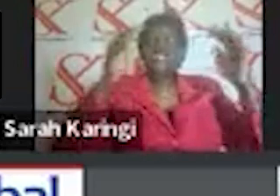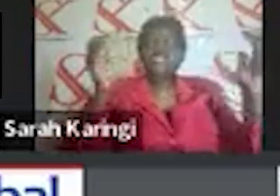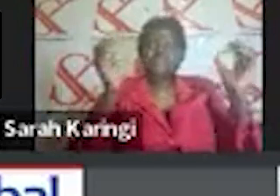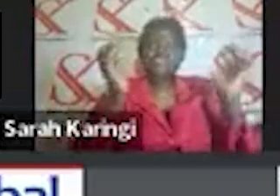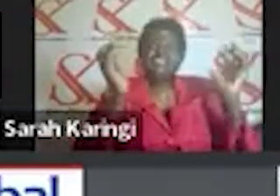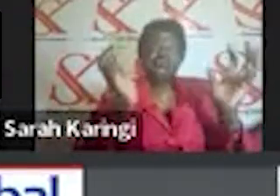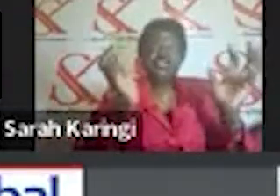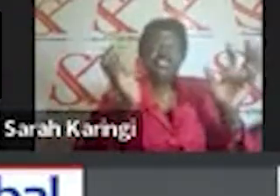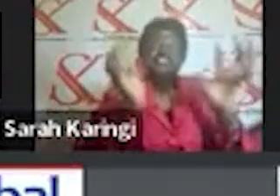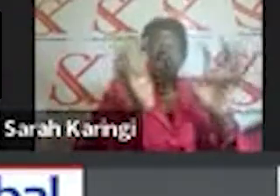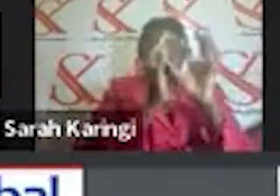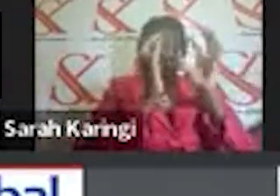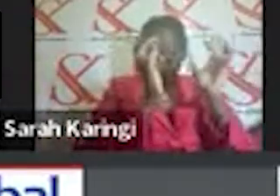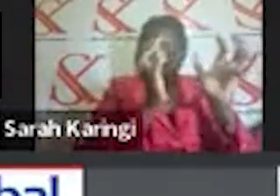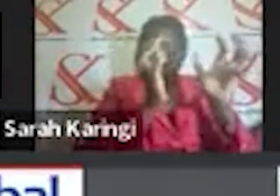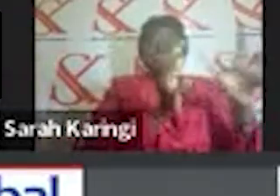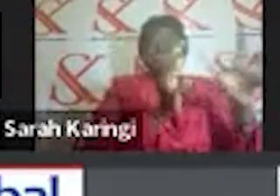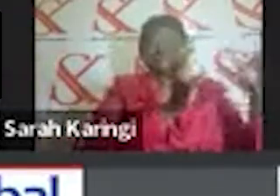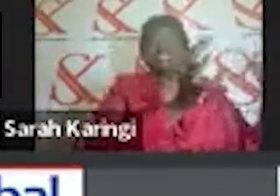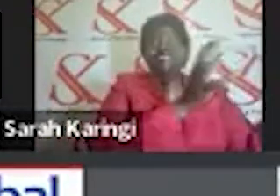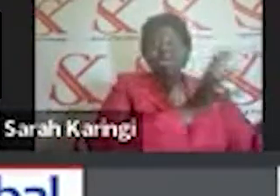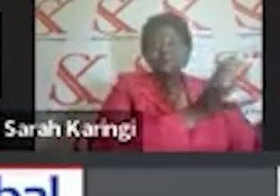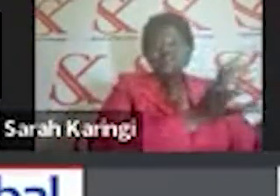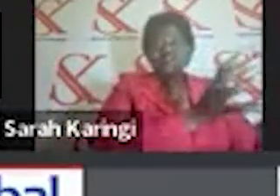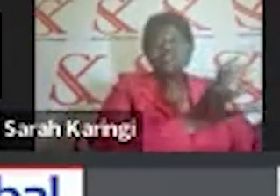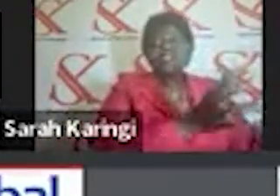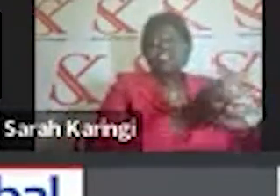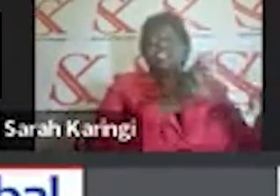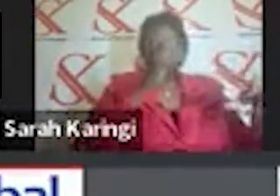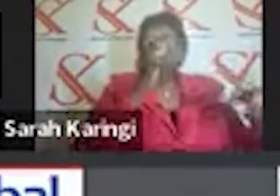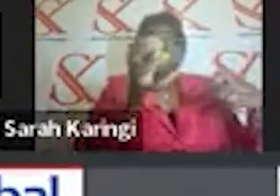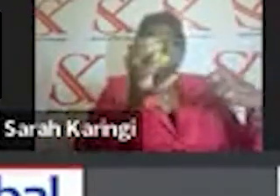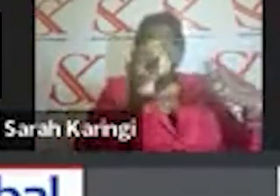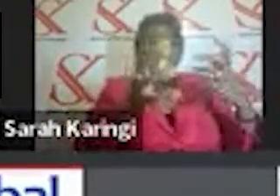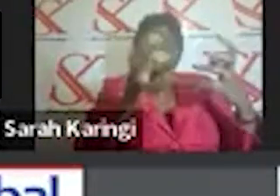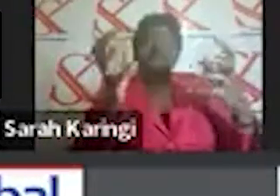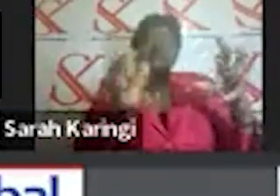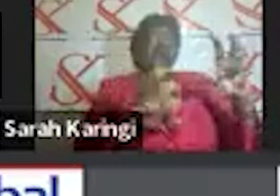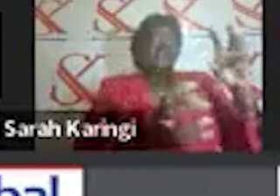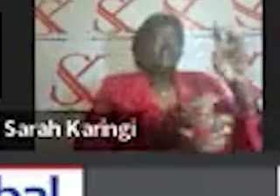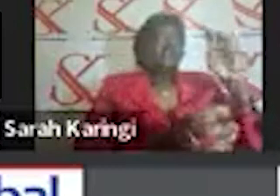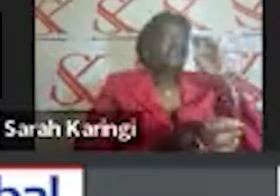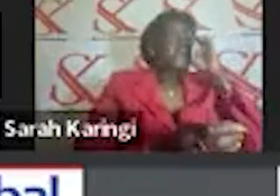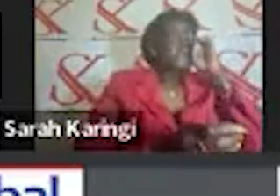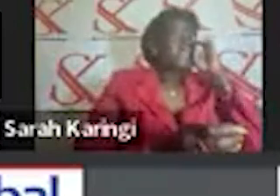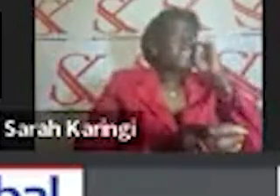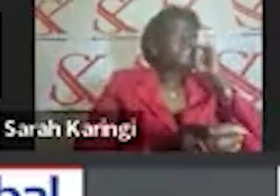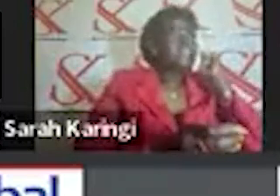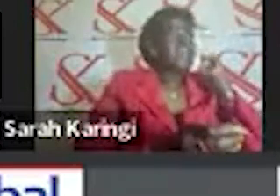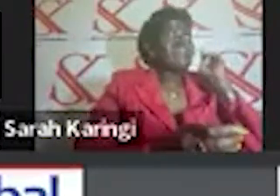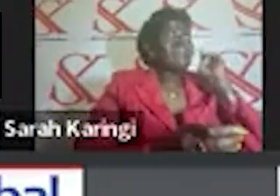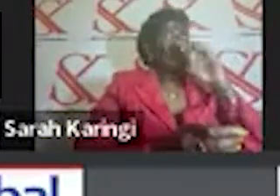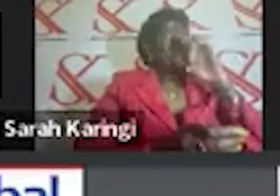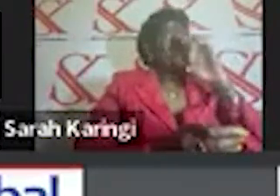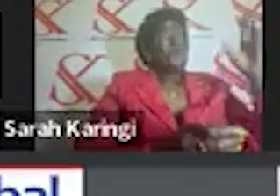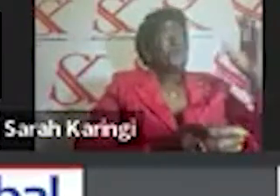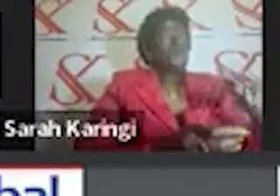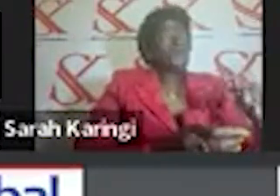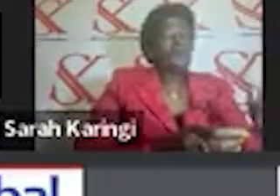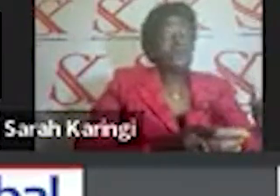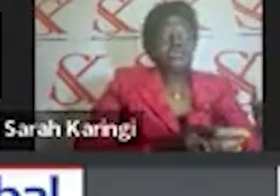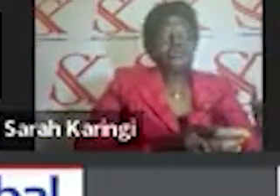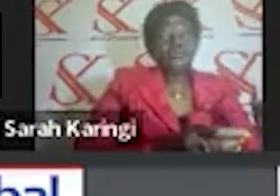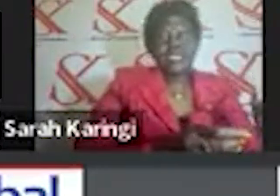you engage your network, they'll be able to tell you this is what has happened. In my trade, this has happened. Last month, I decided